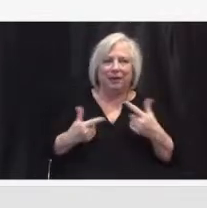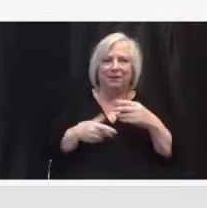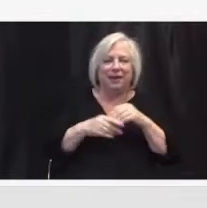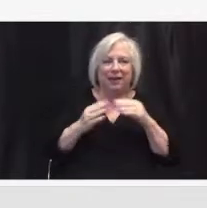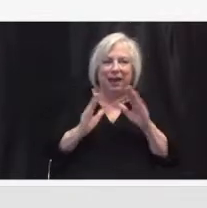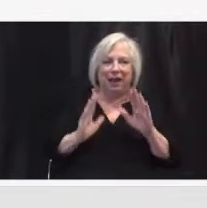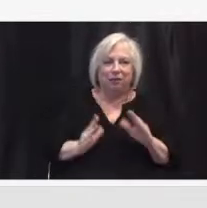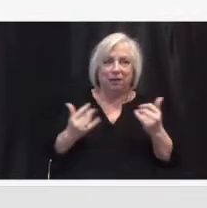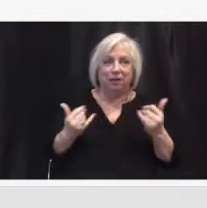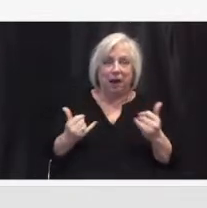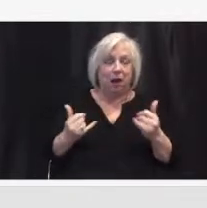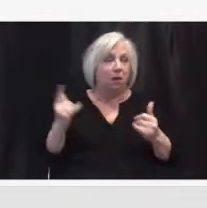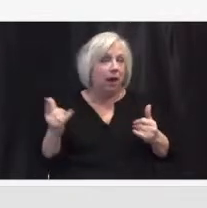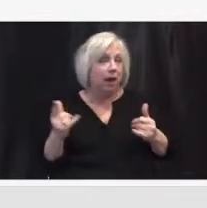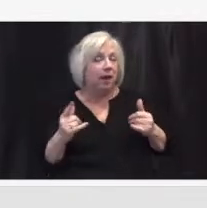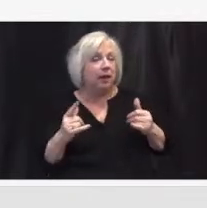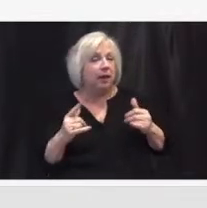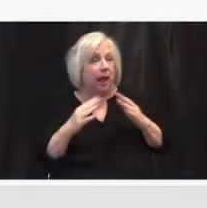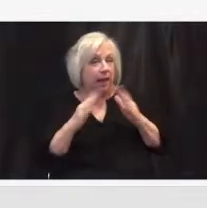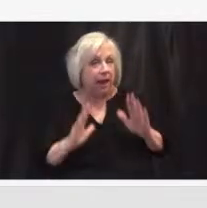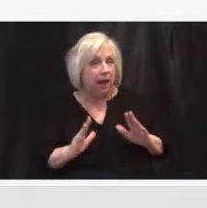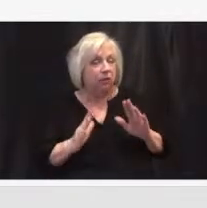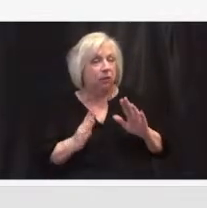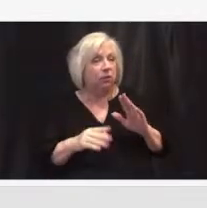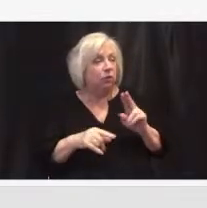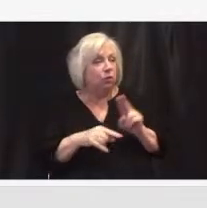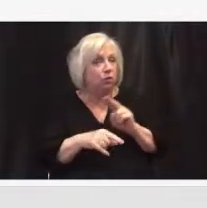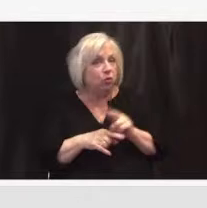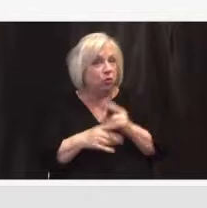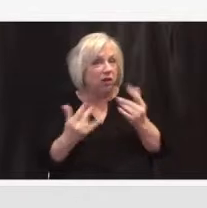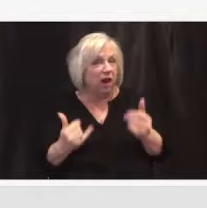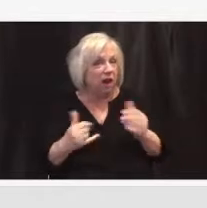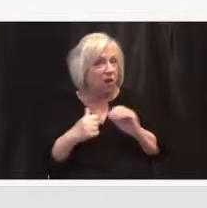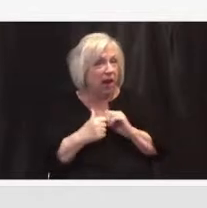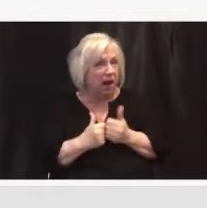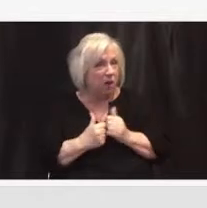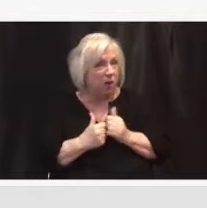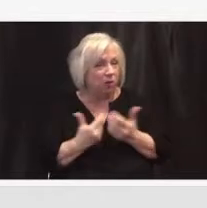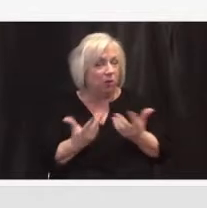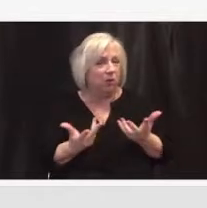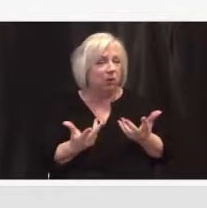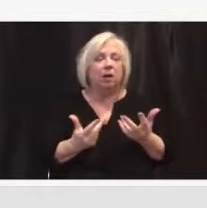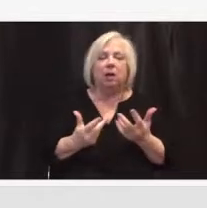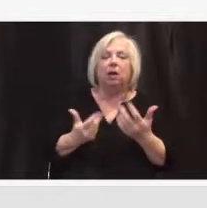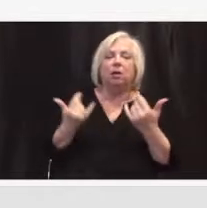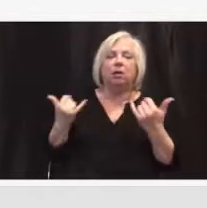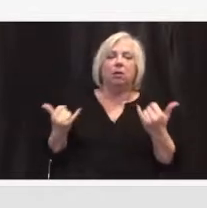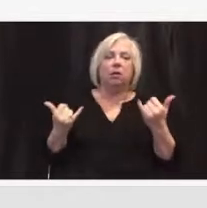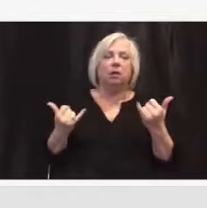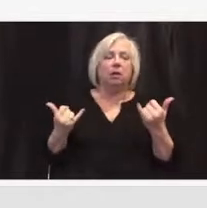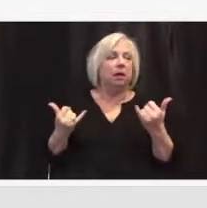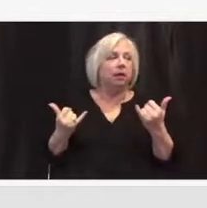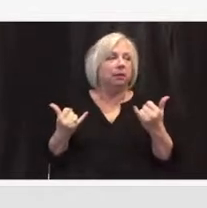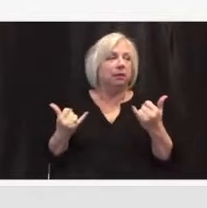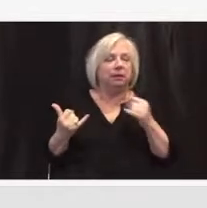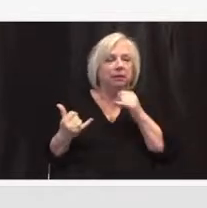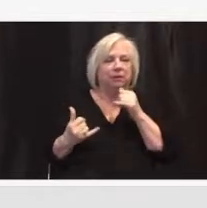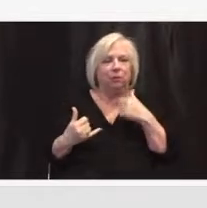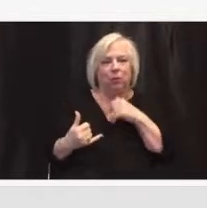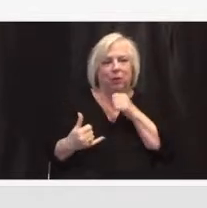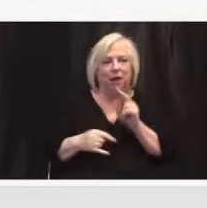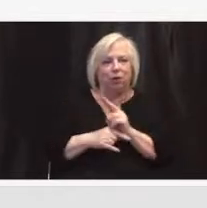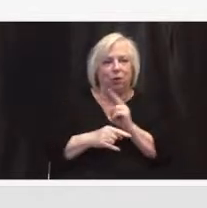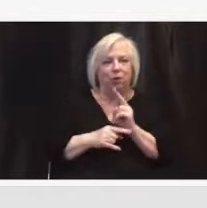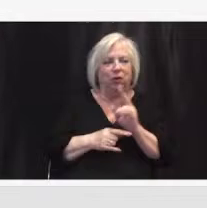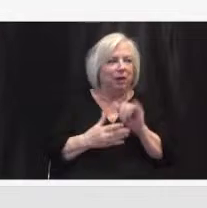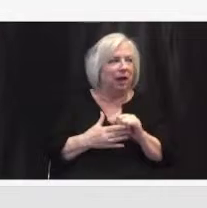And the space is being used currently how? Currently, it's not being used.